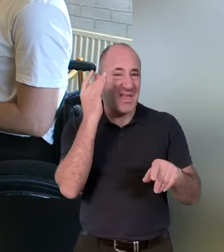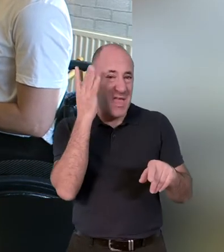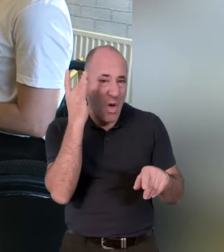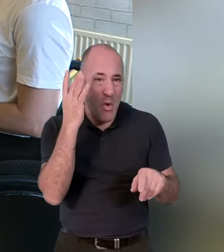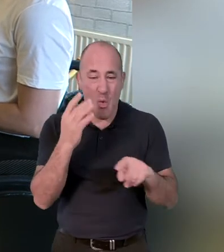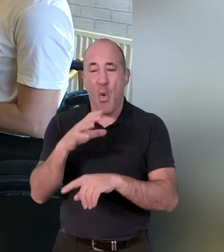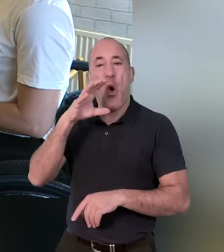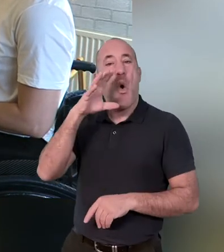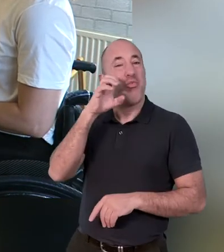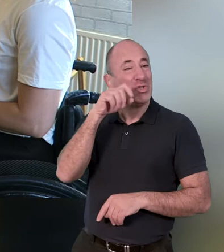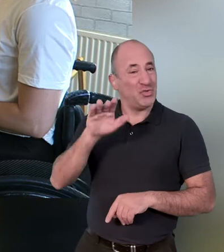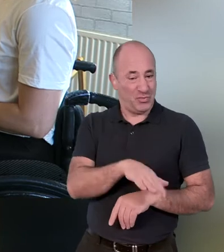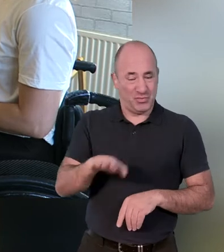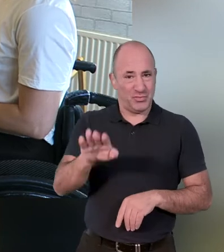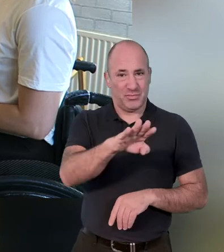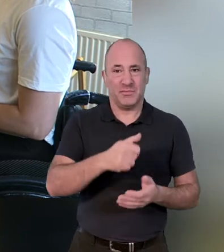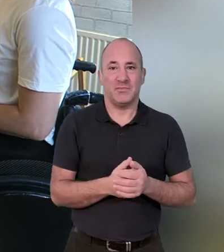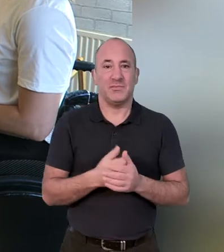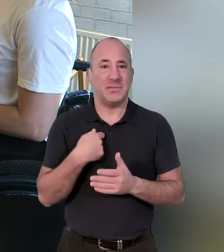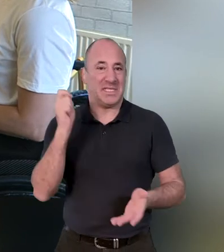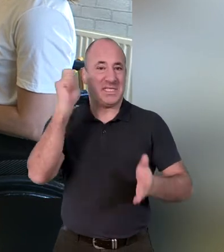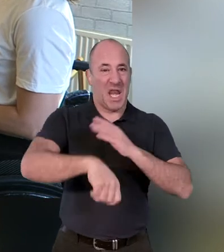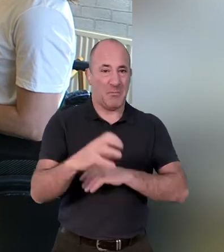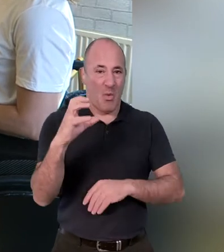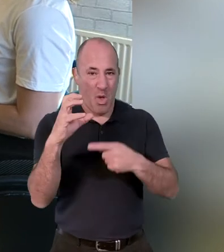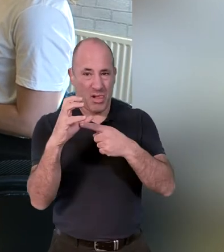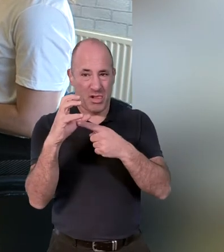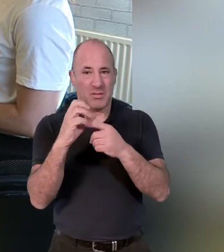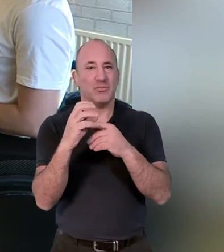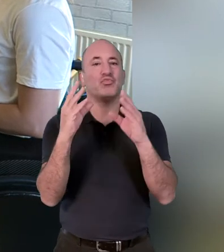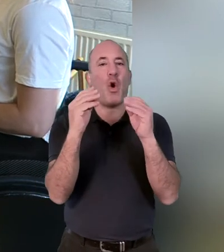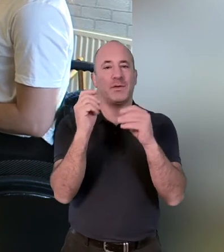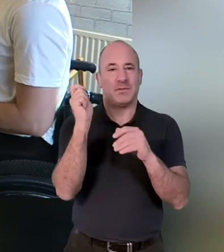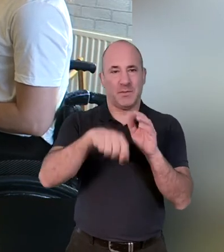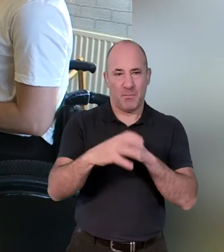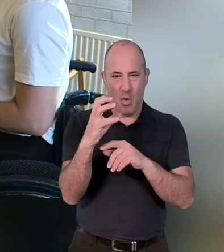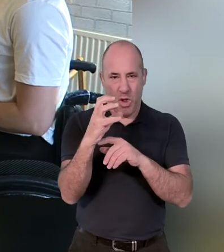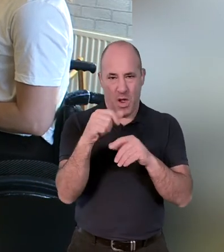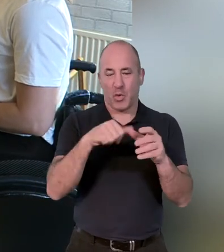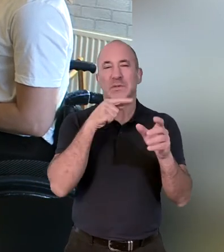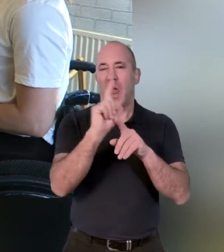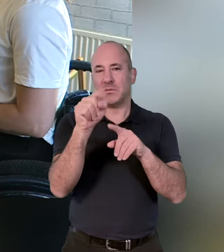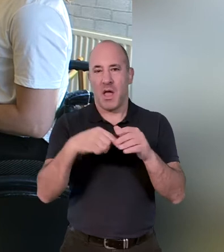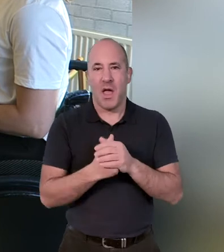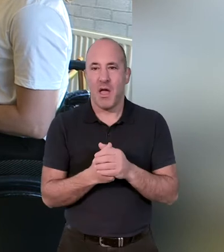yellow towel and an orange towel. I've got a tennis ball, a soft tennis ball that we'll use